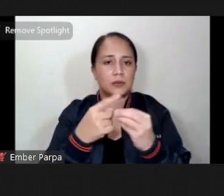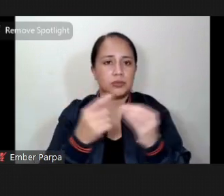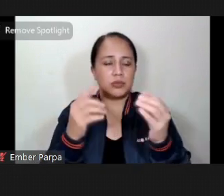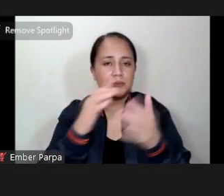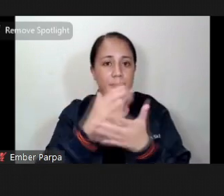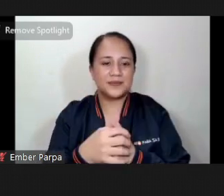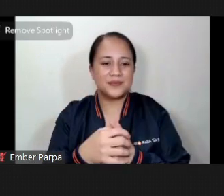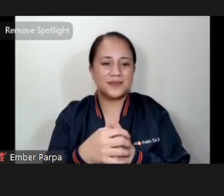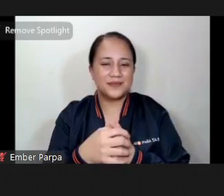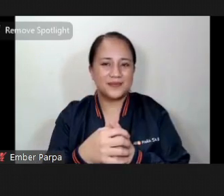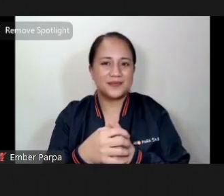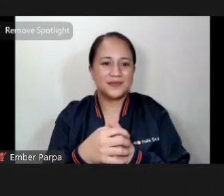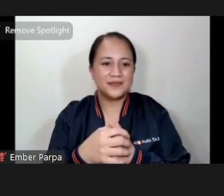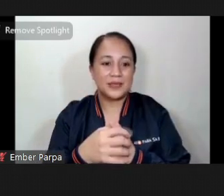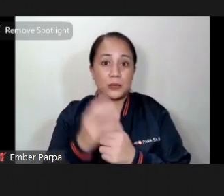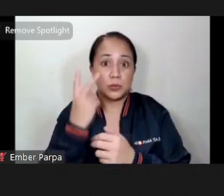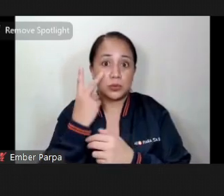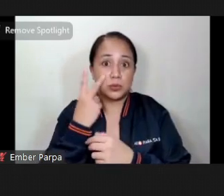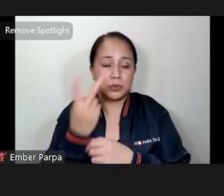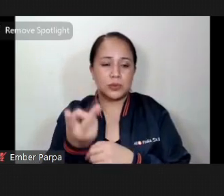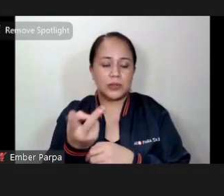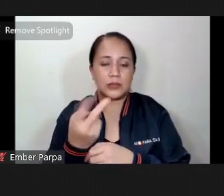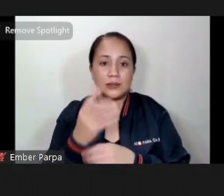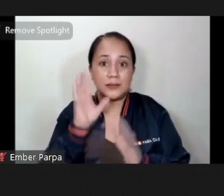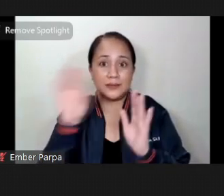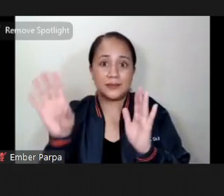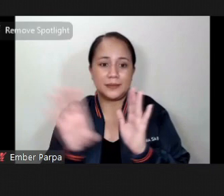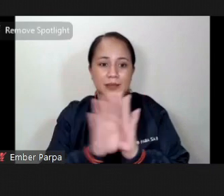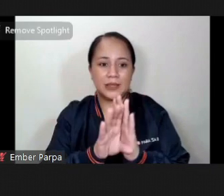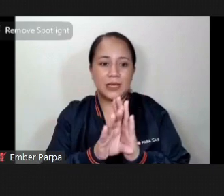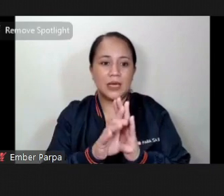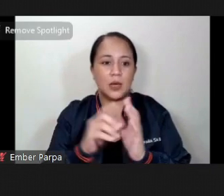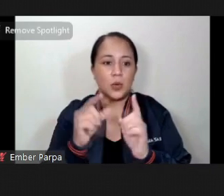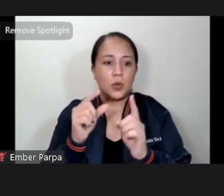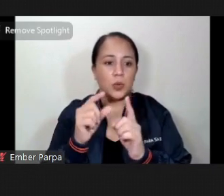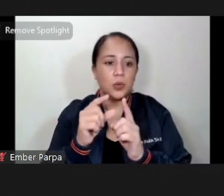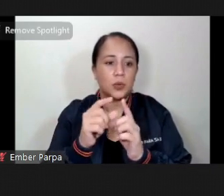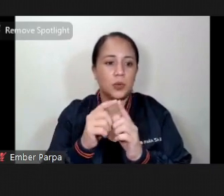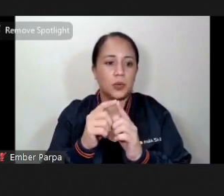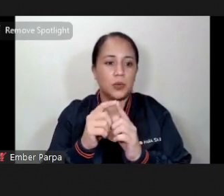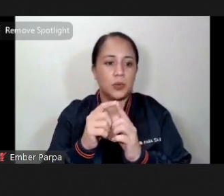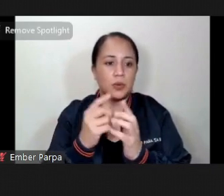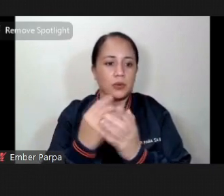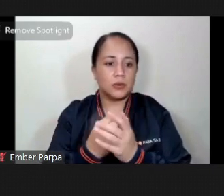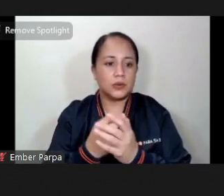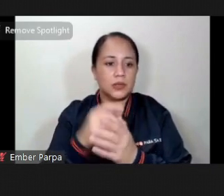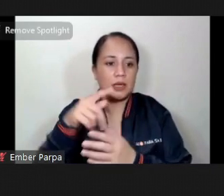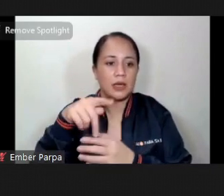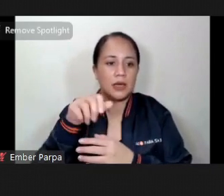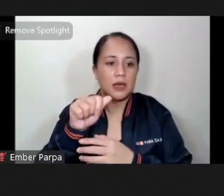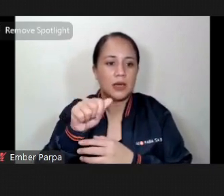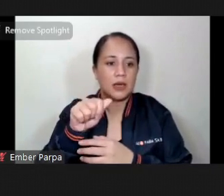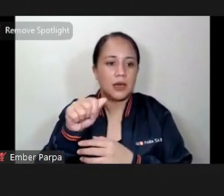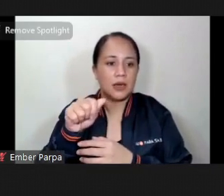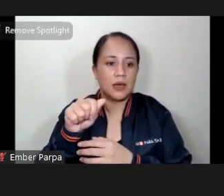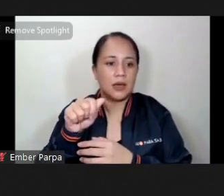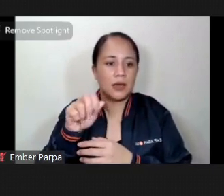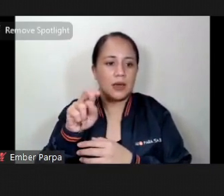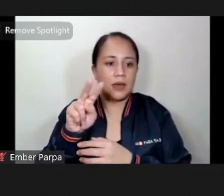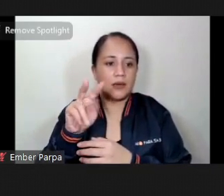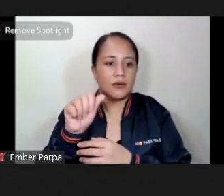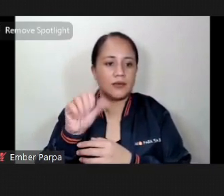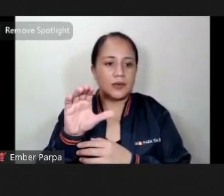3. And as you can see no, in the picture, may word na policies. So this is about strengthening